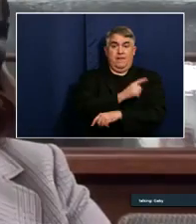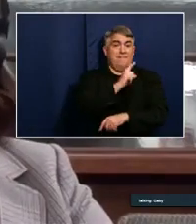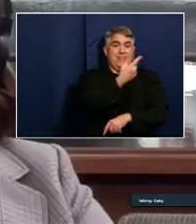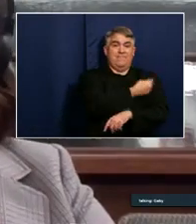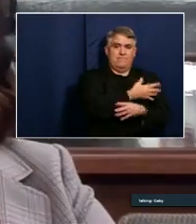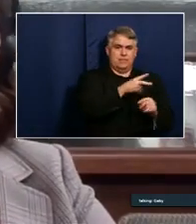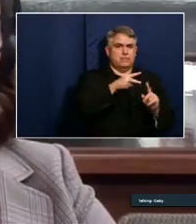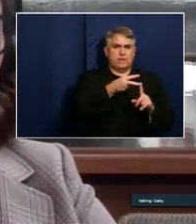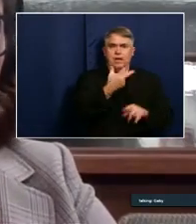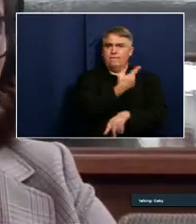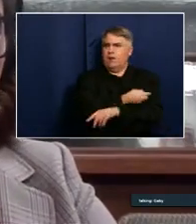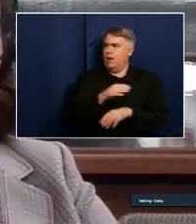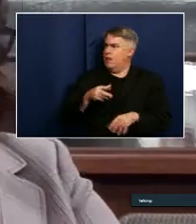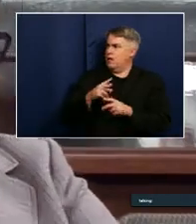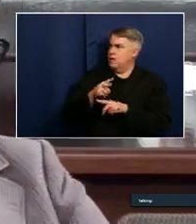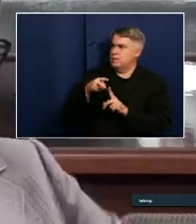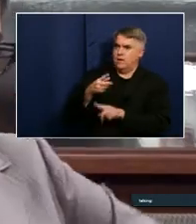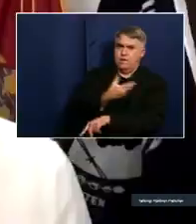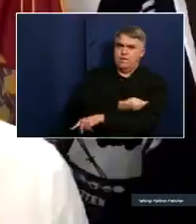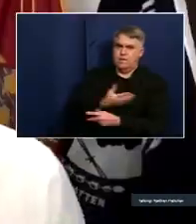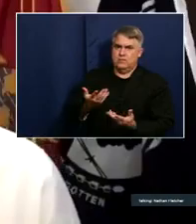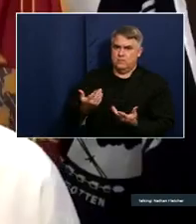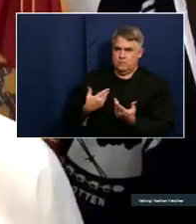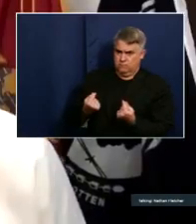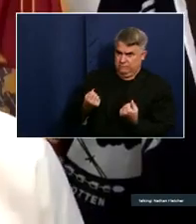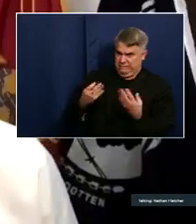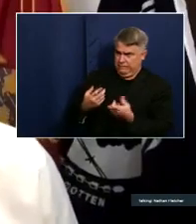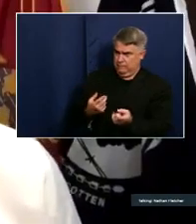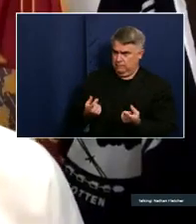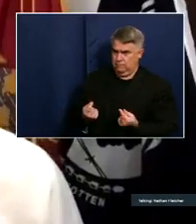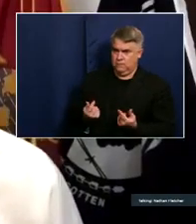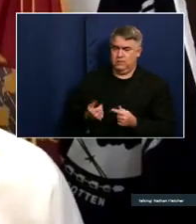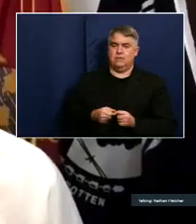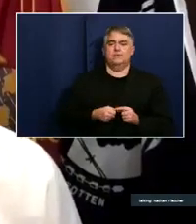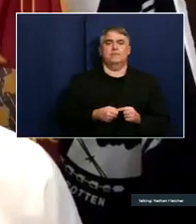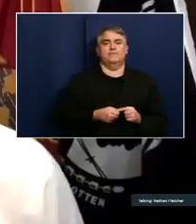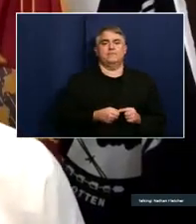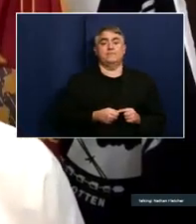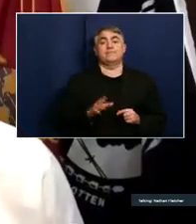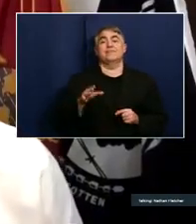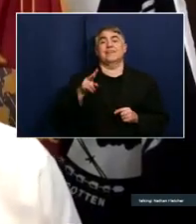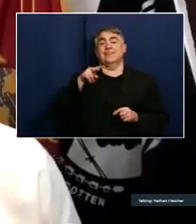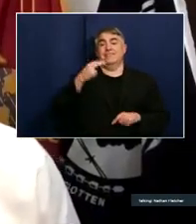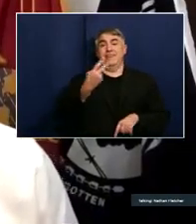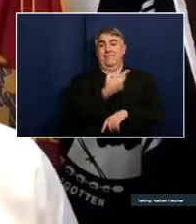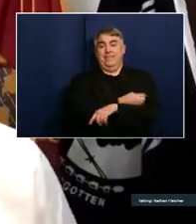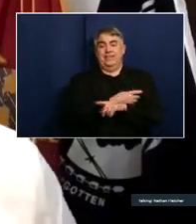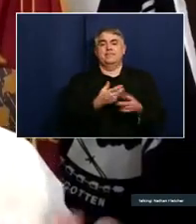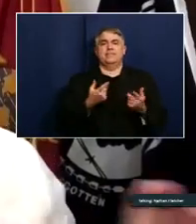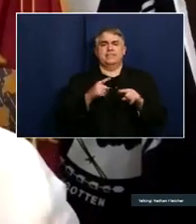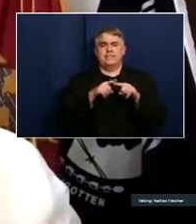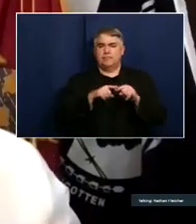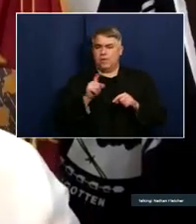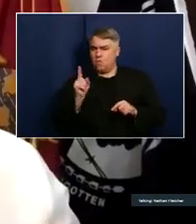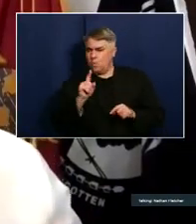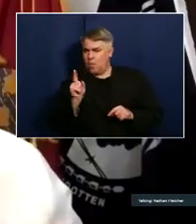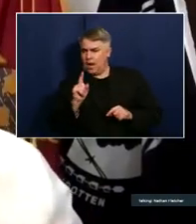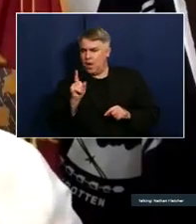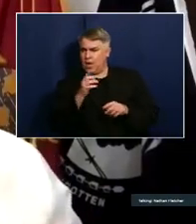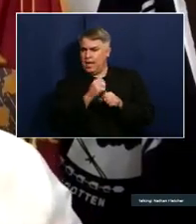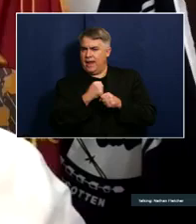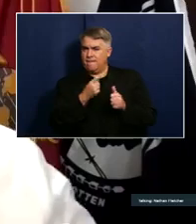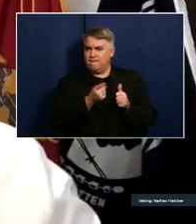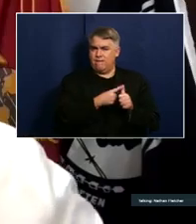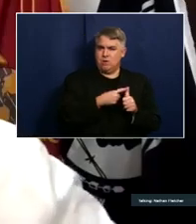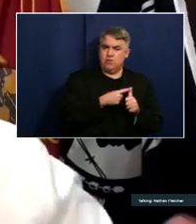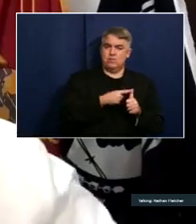That's for multiple people. Yeah, the second doses are generally handled. It depends on where you get the first one. So My Turn, if you go through